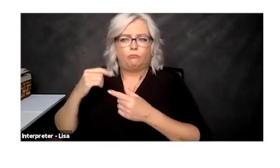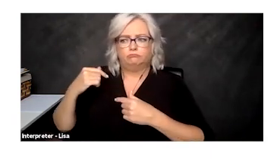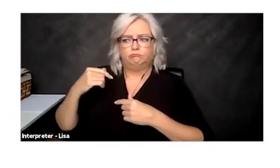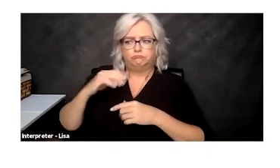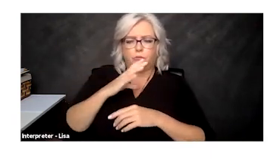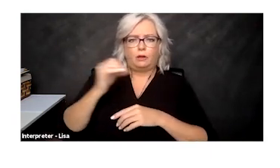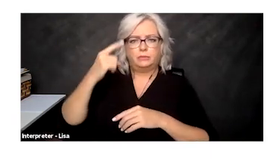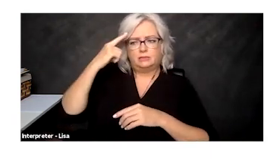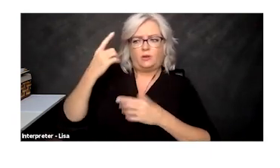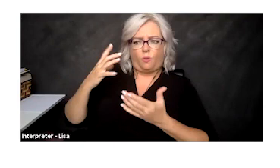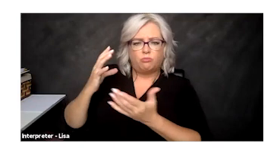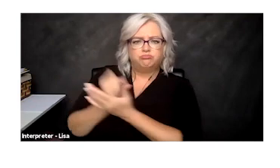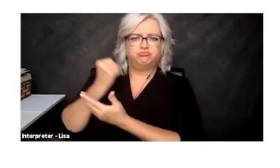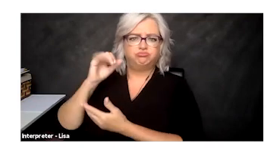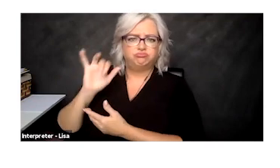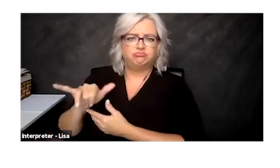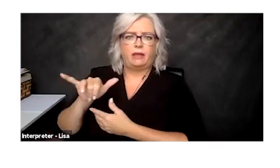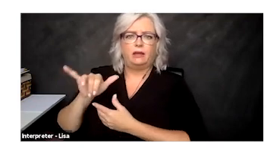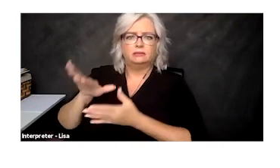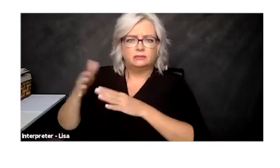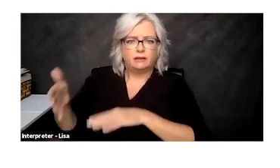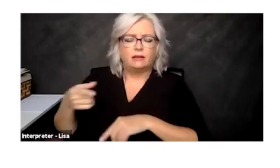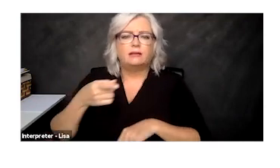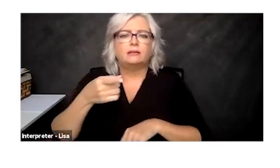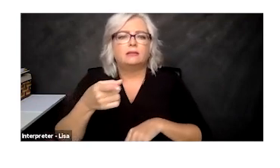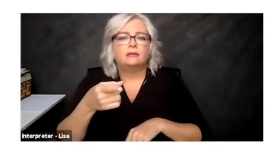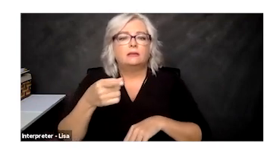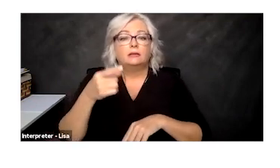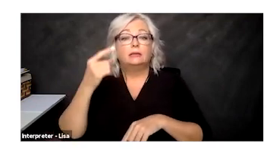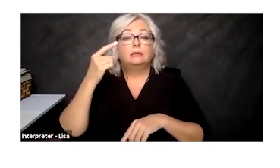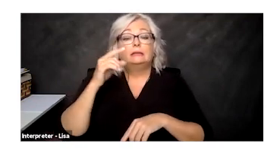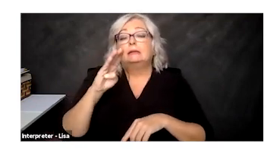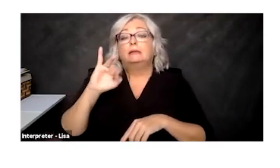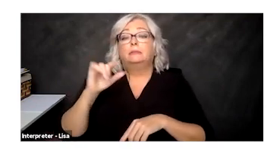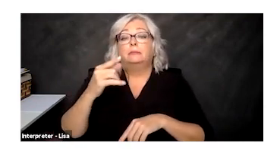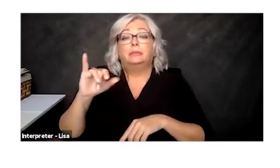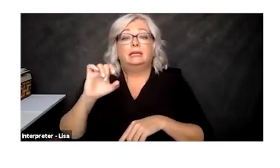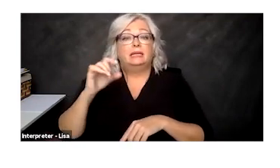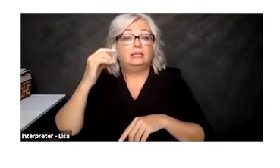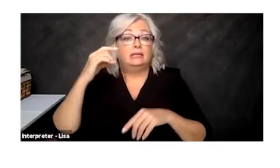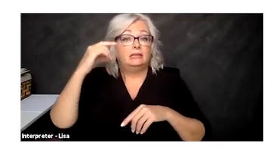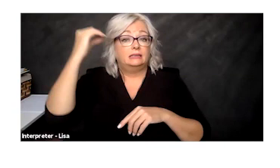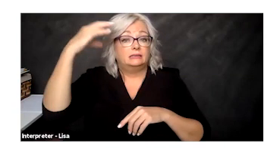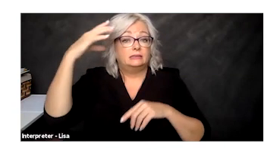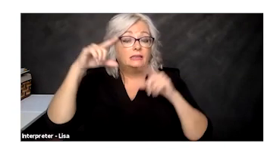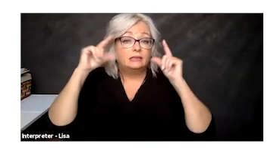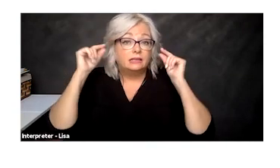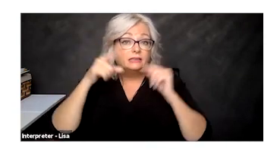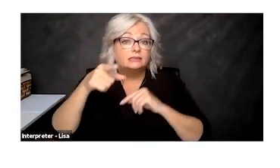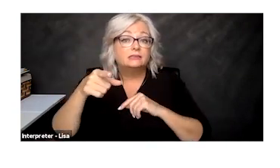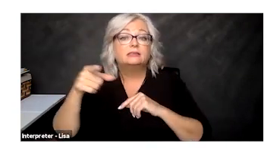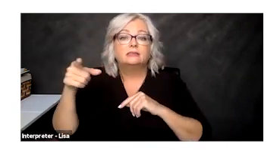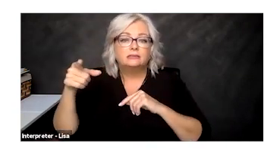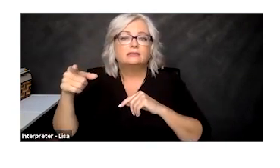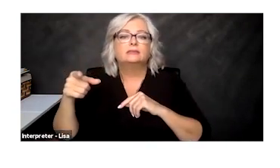see it here in the Versace Medusa Biggie sunglasses. And you see also the sunglasses from a screenshot from